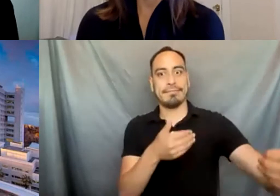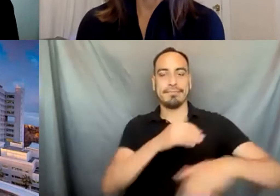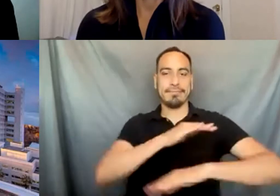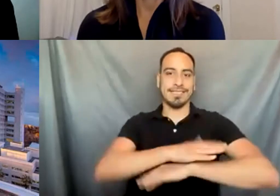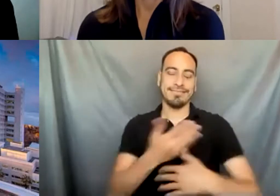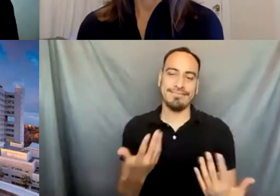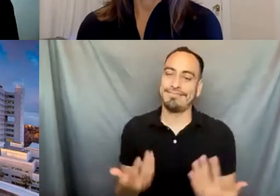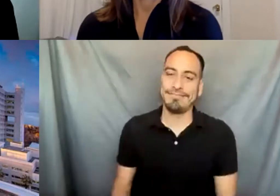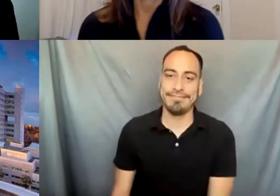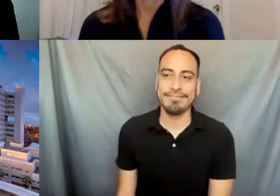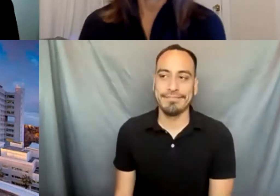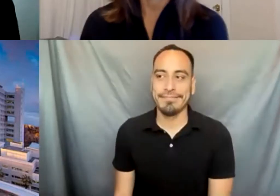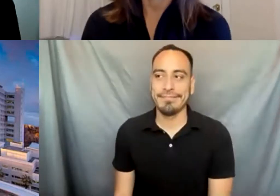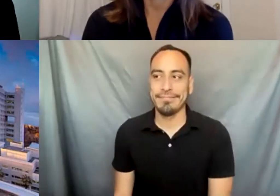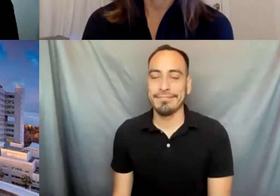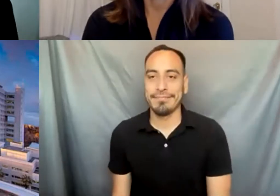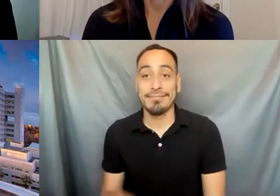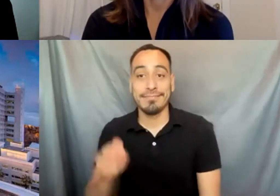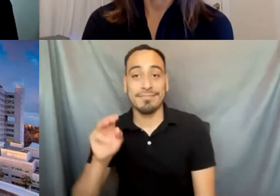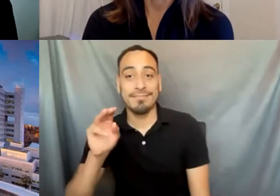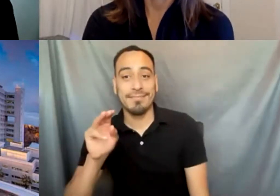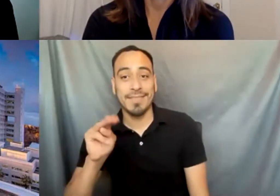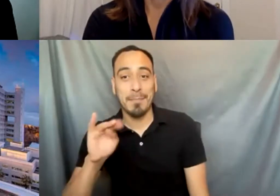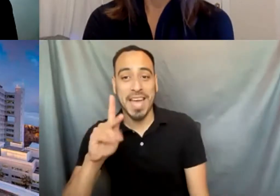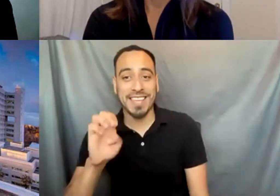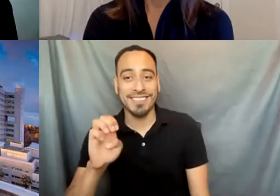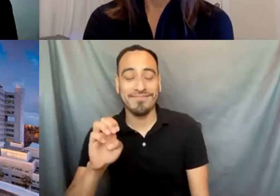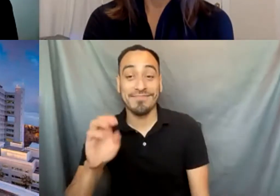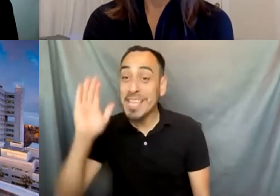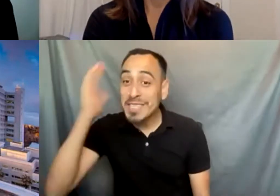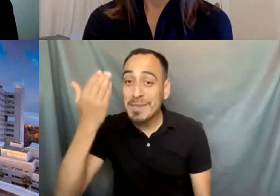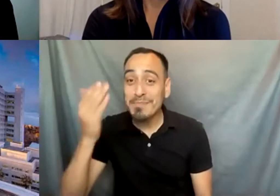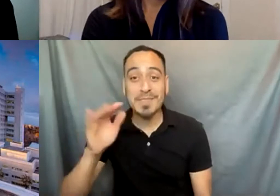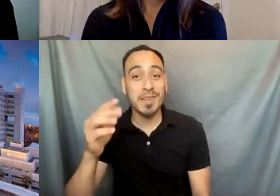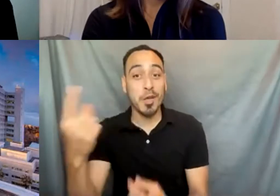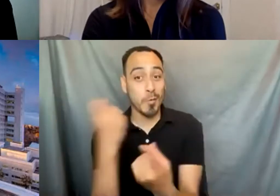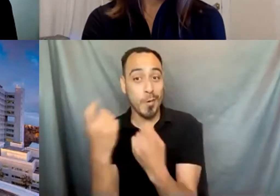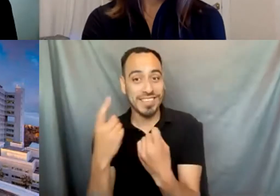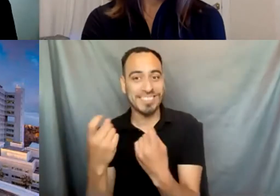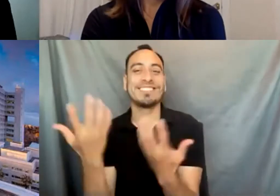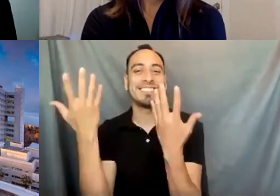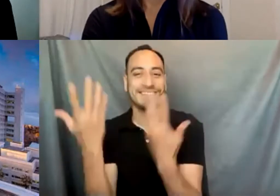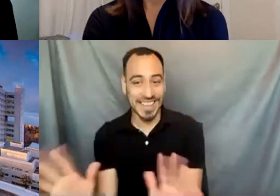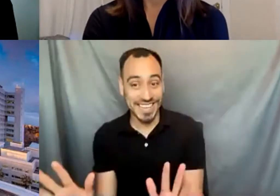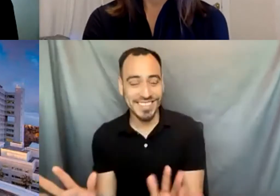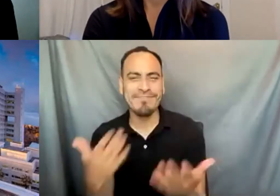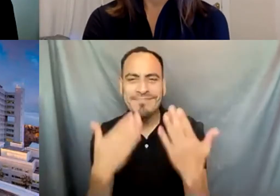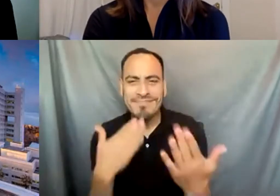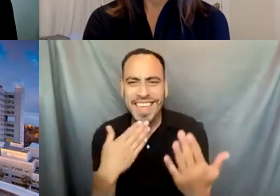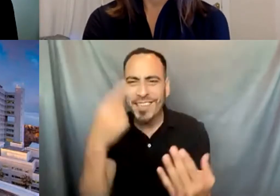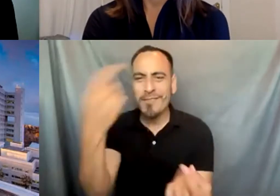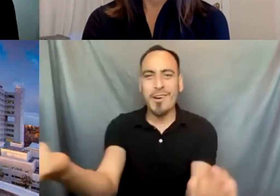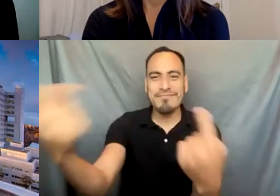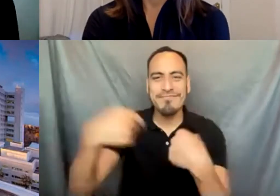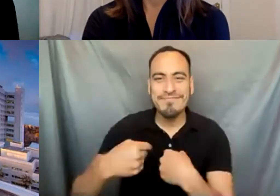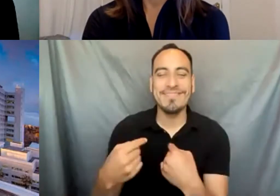again, we think it seems like we have no more questions. We thank you everyone so much for attending our community forum. And I want to